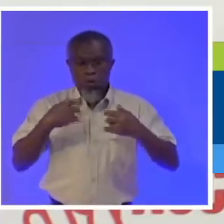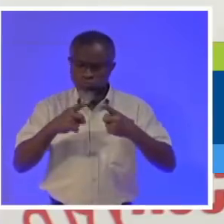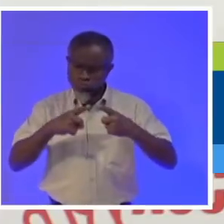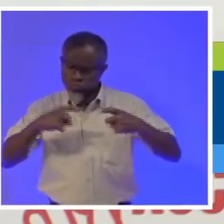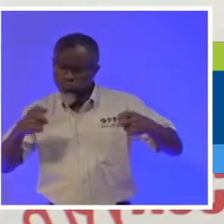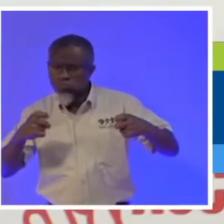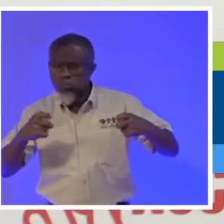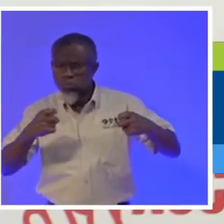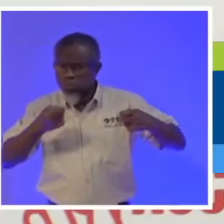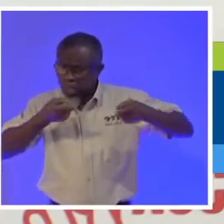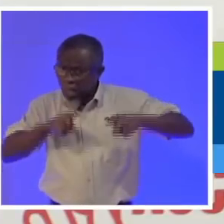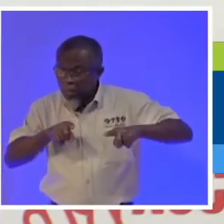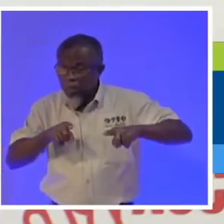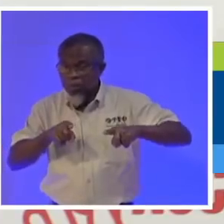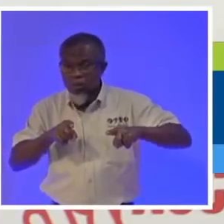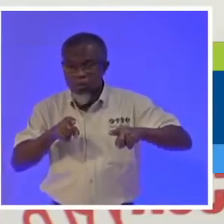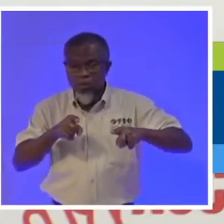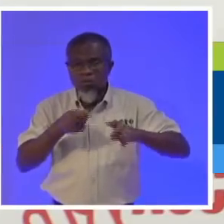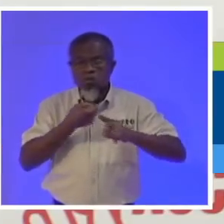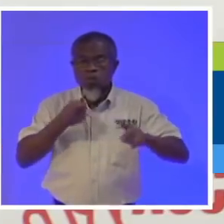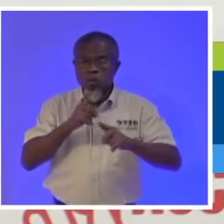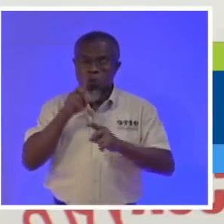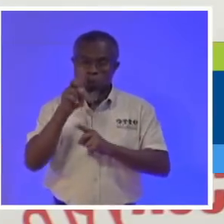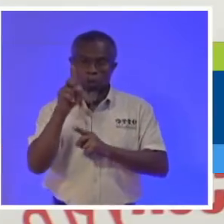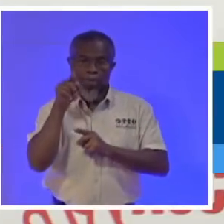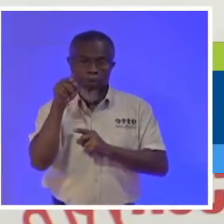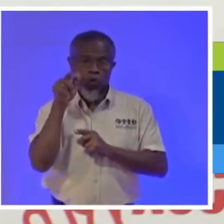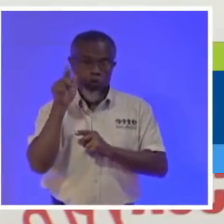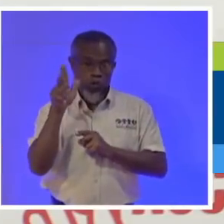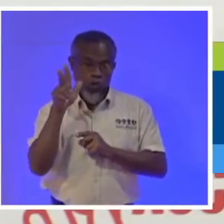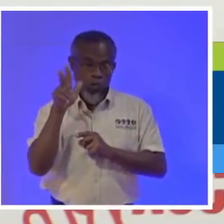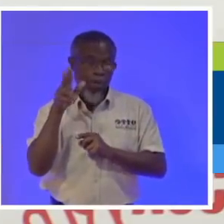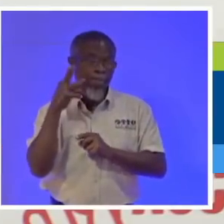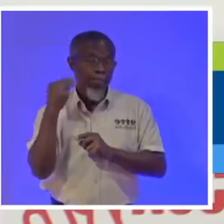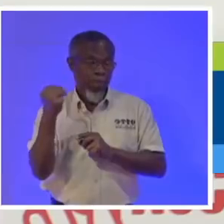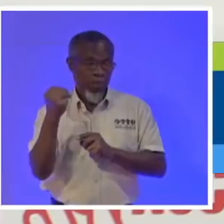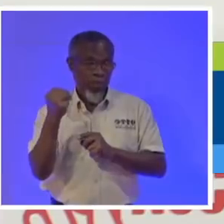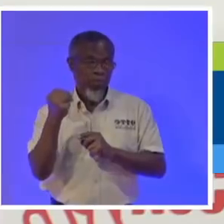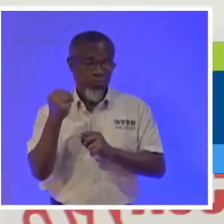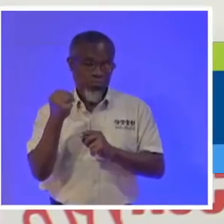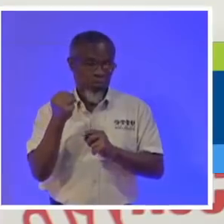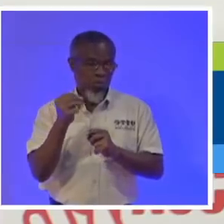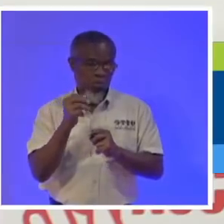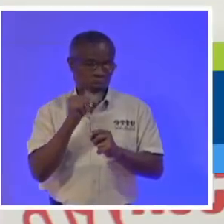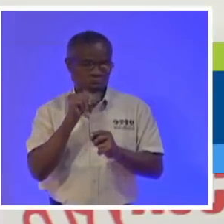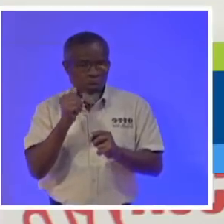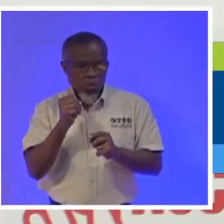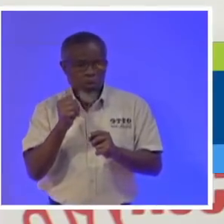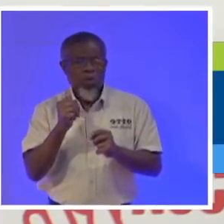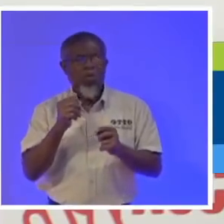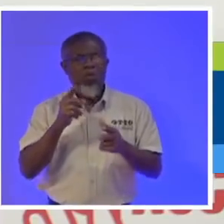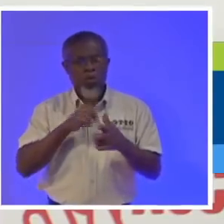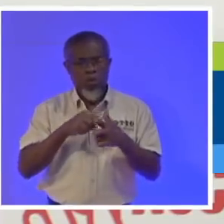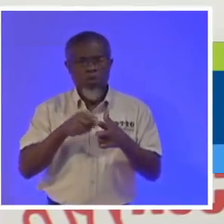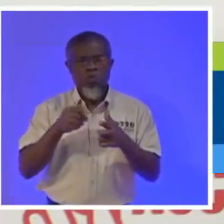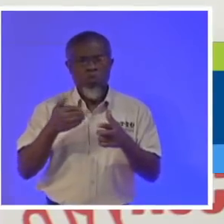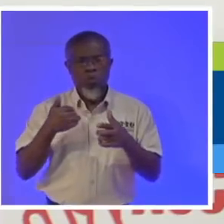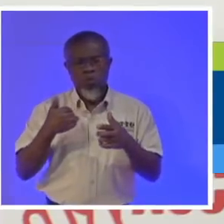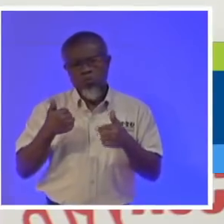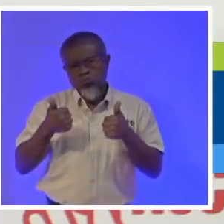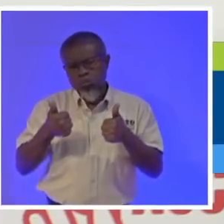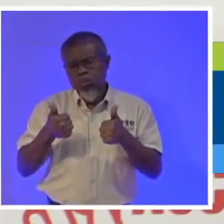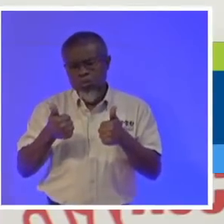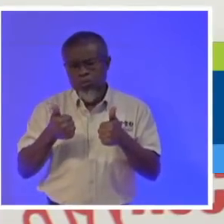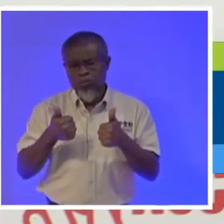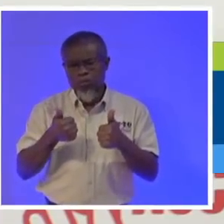out of 1.3 million, it is clearly much of a higher risk to have the virus than to have the vaccine. And we